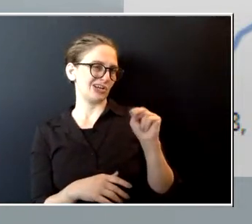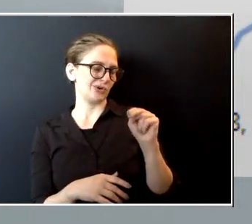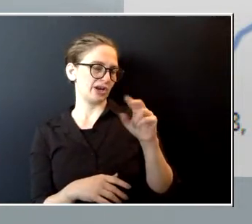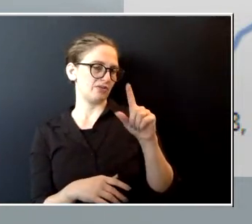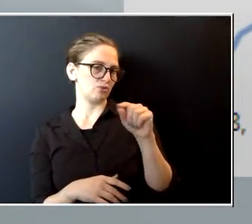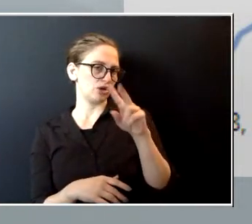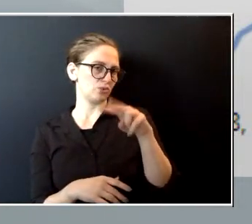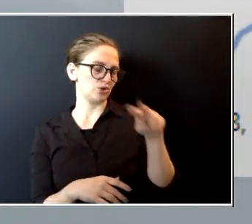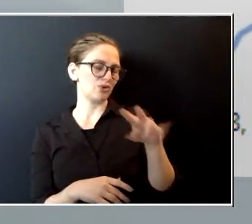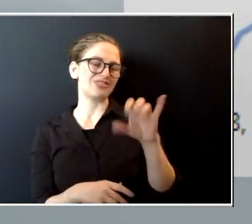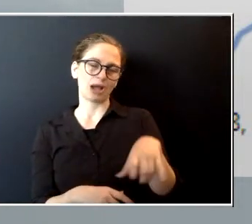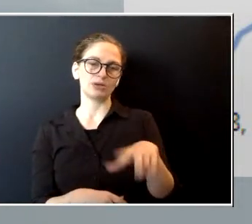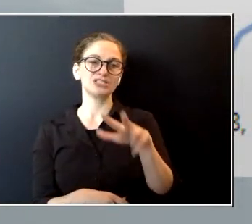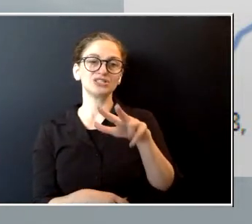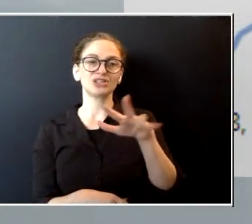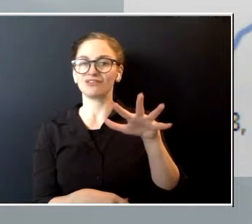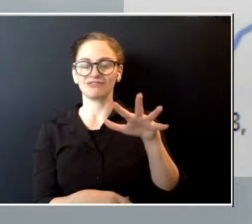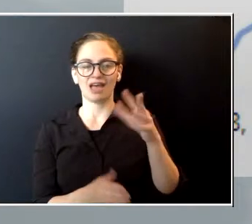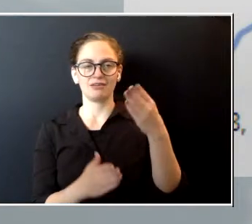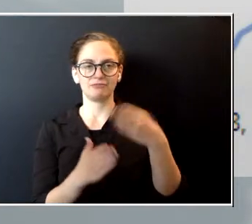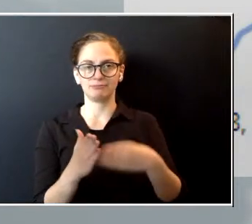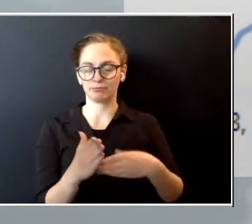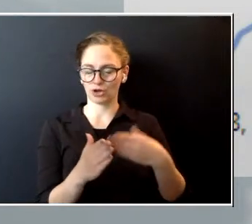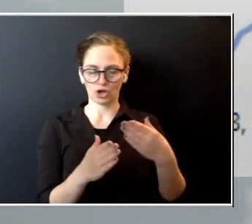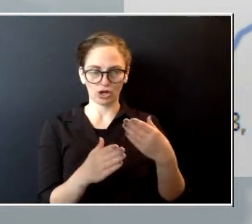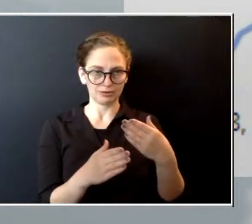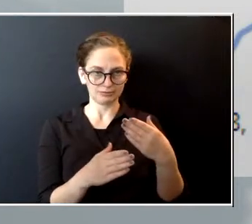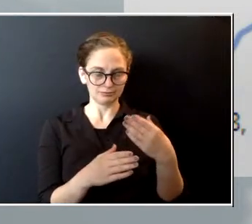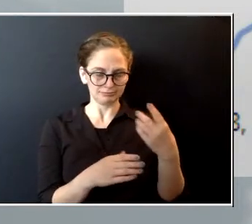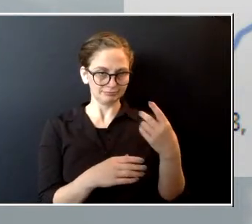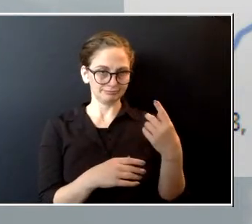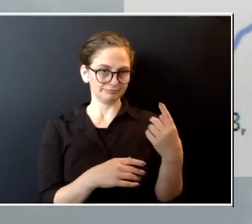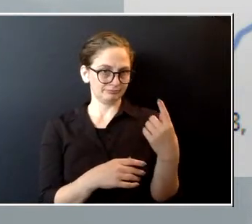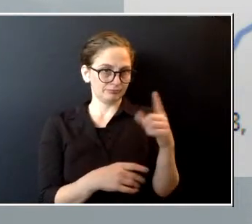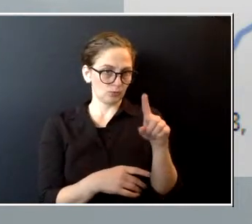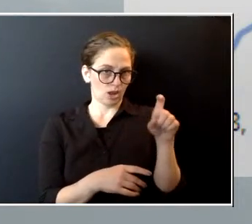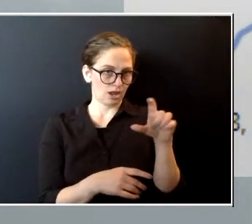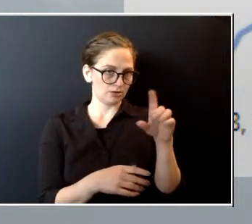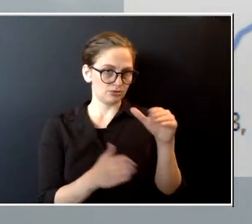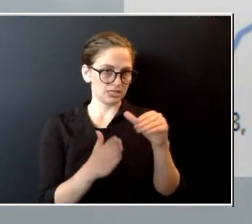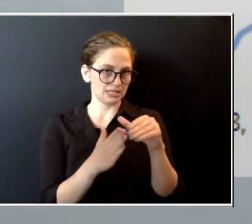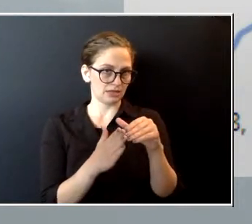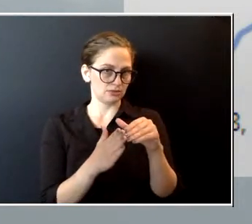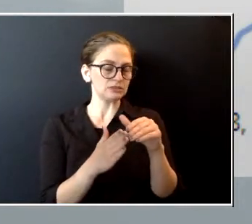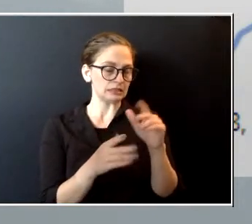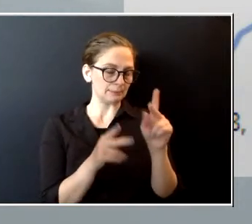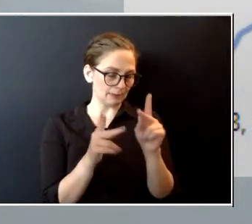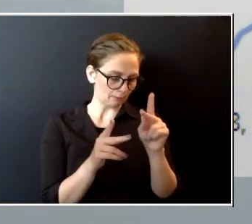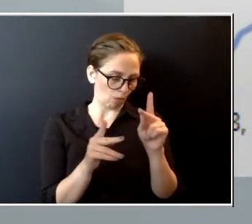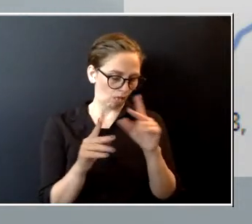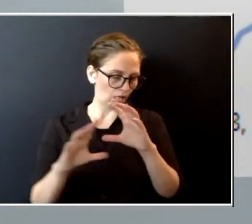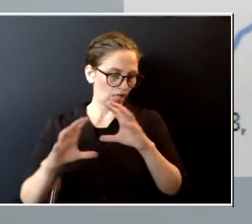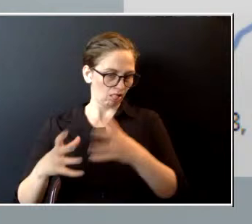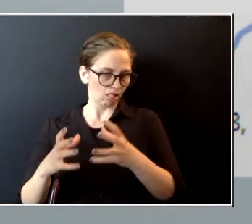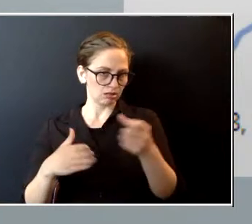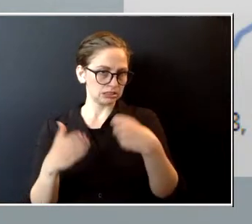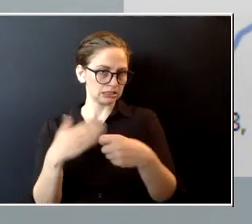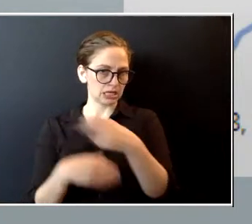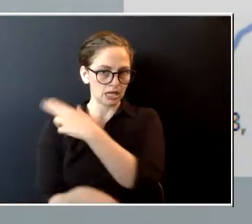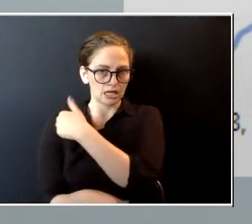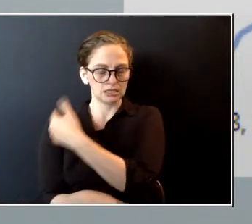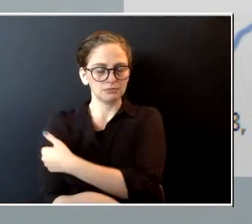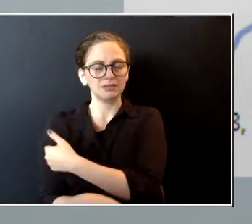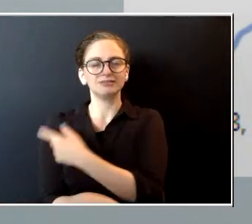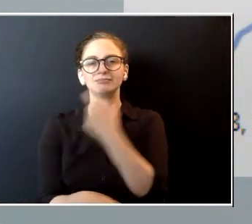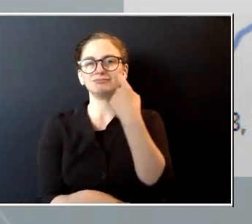That is a large number. We did reach a low and a nadir back on May 4th of just 1.1. I think what I would